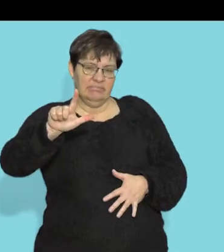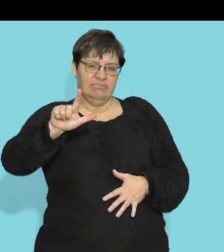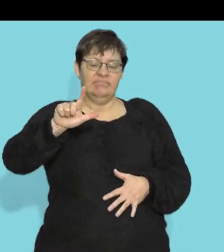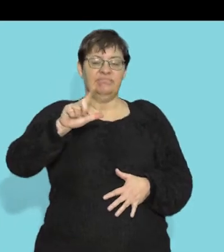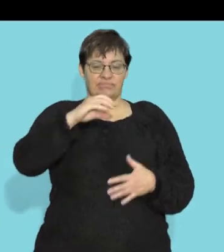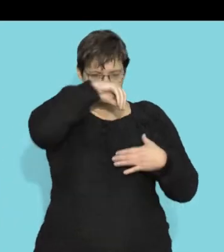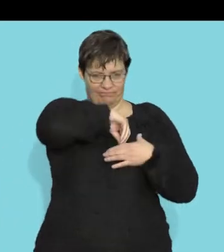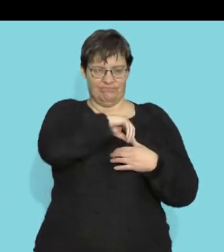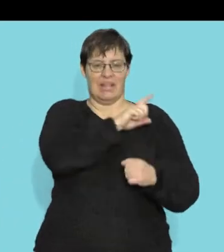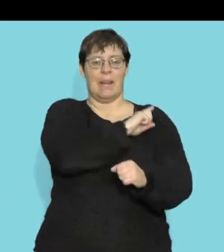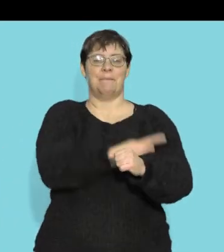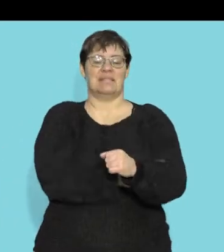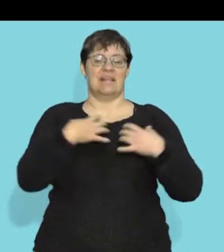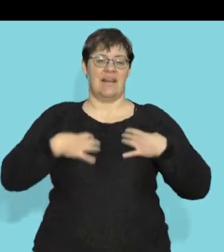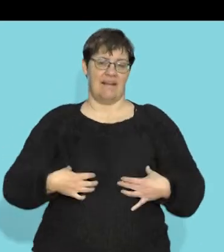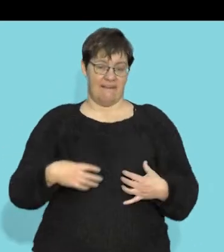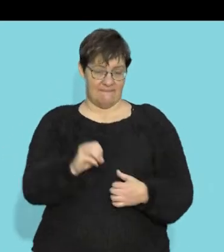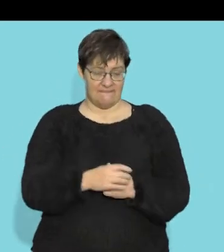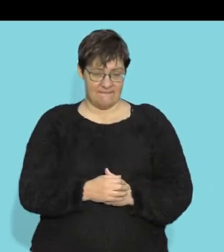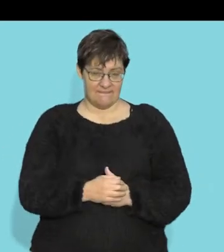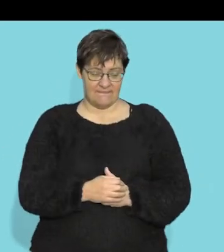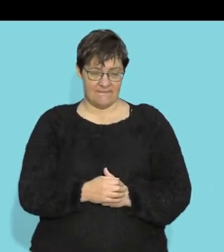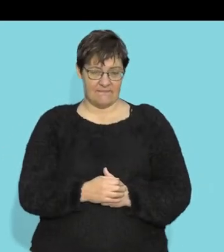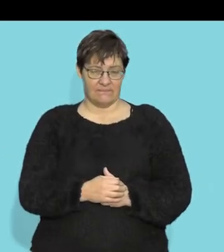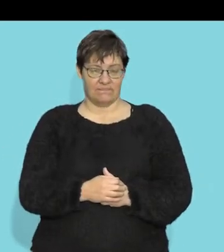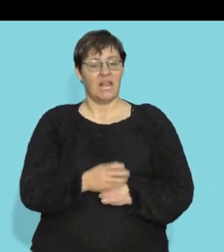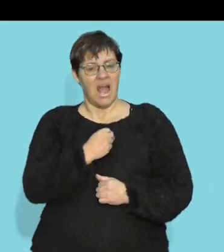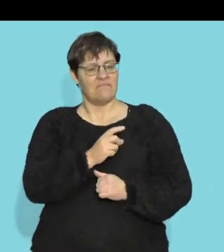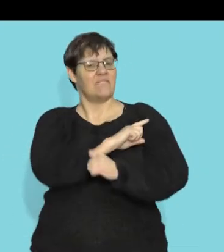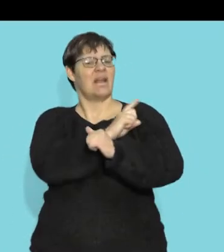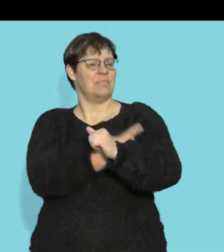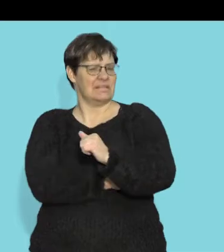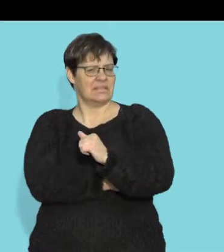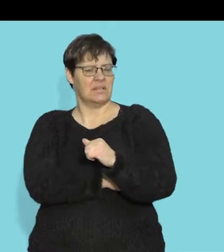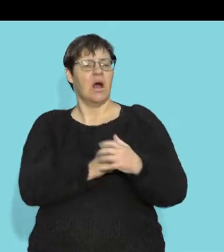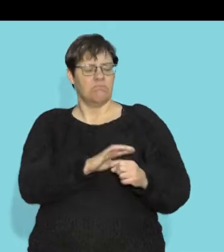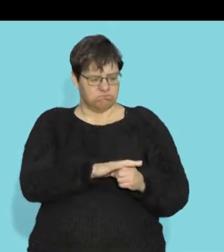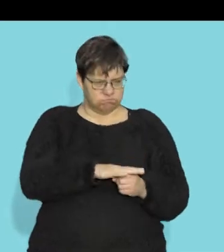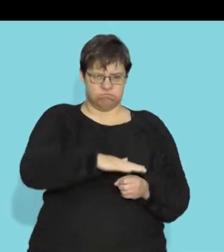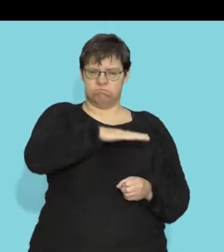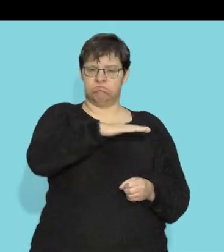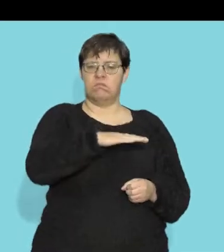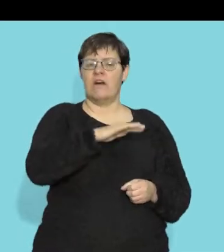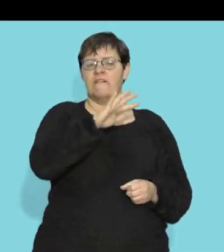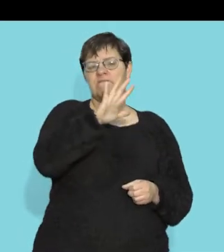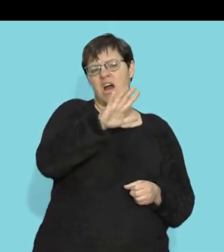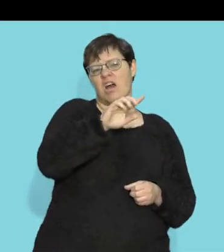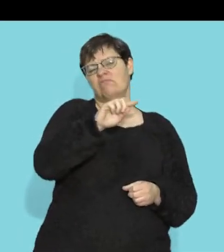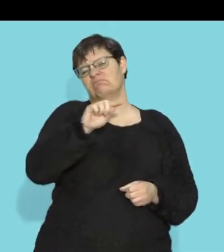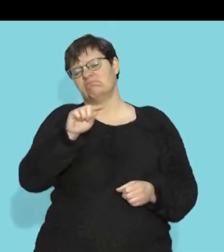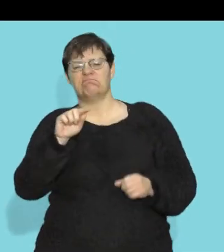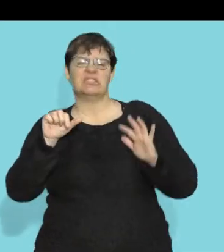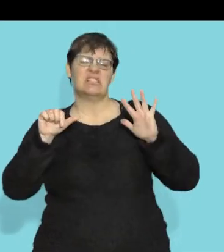of air capacity in their lungs, right? So your lungs have this capacity to fill up, right, with at